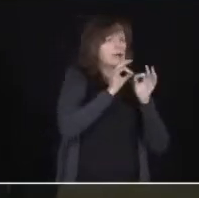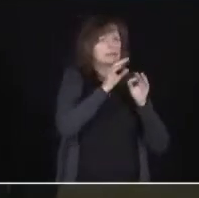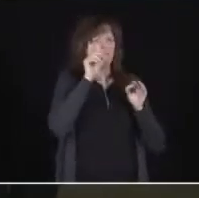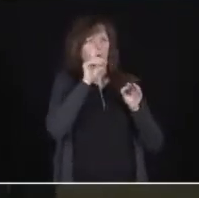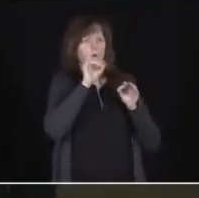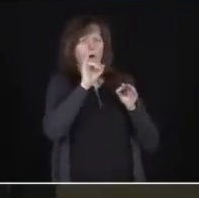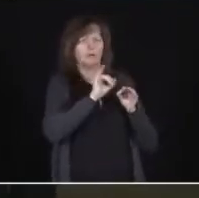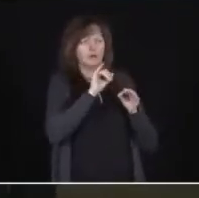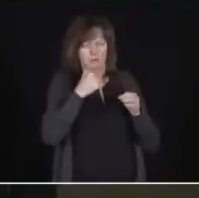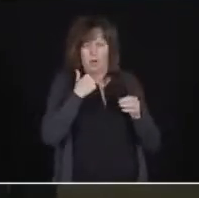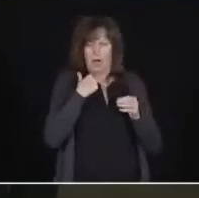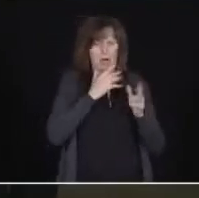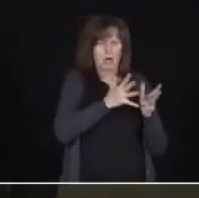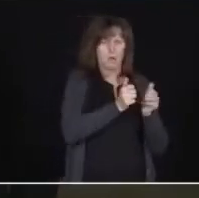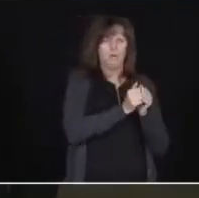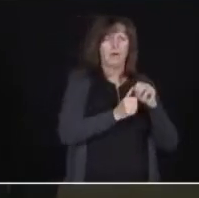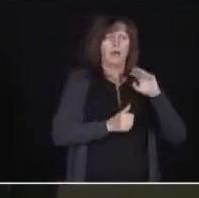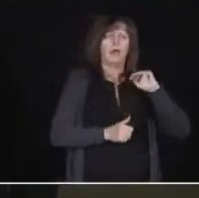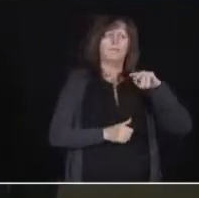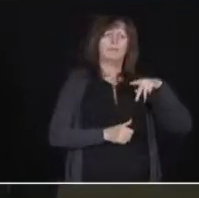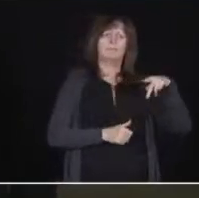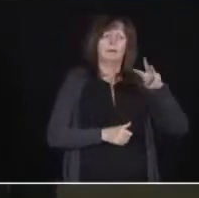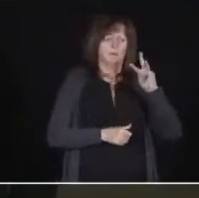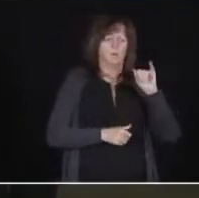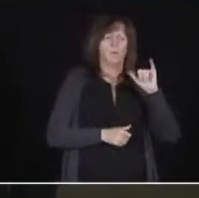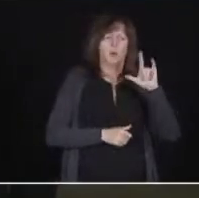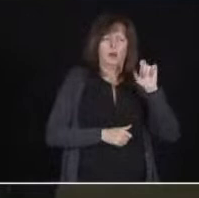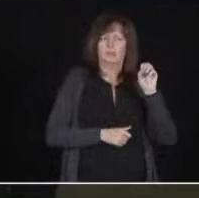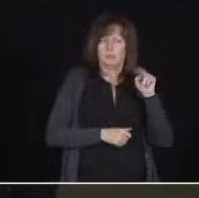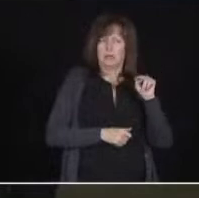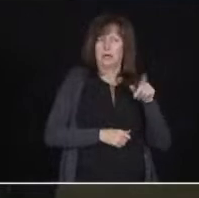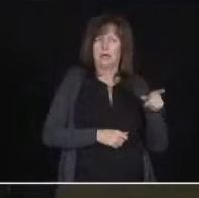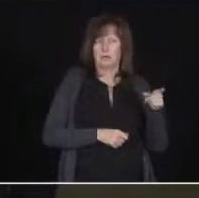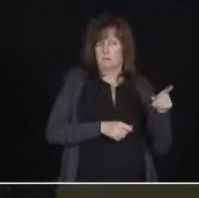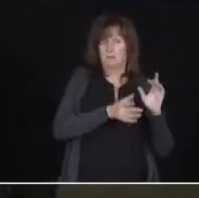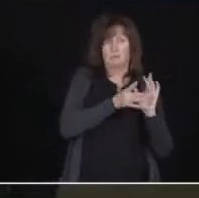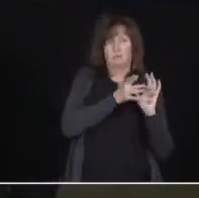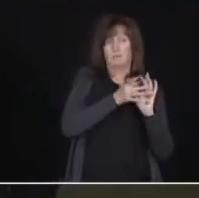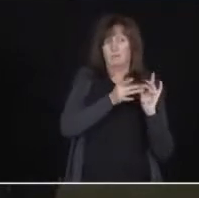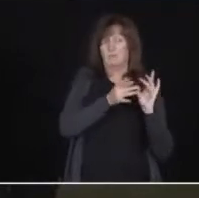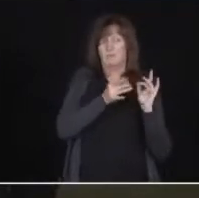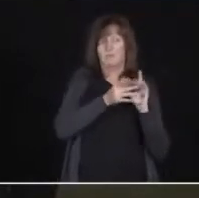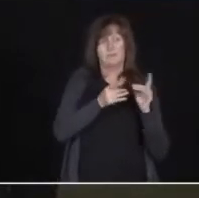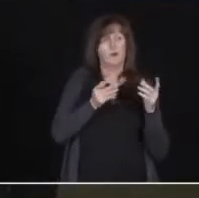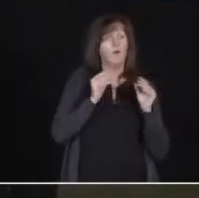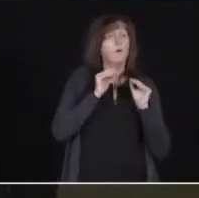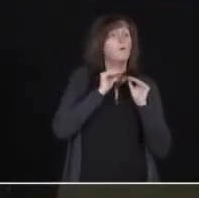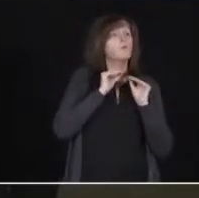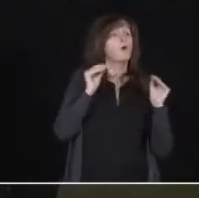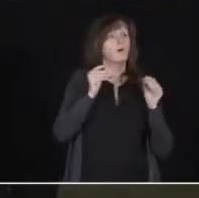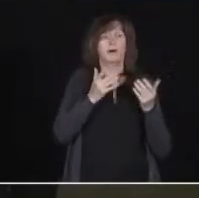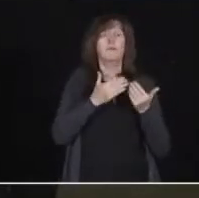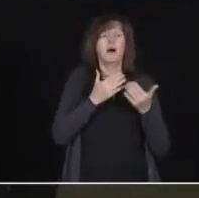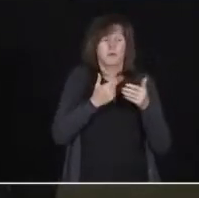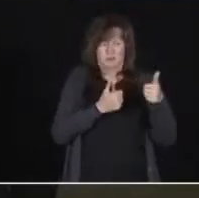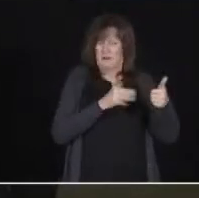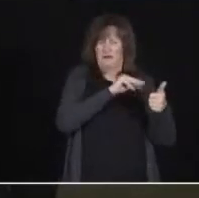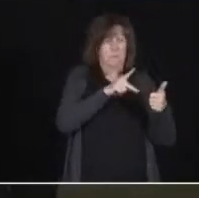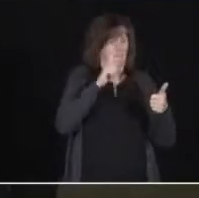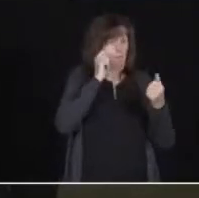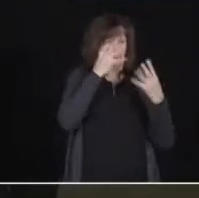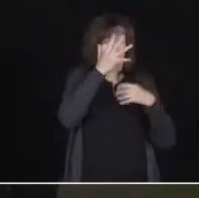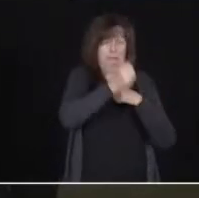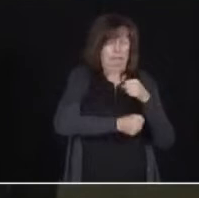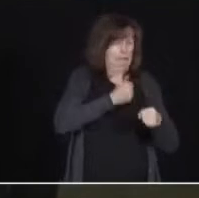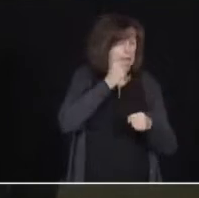the legislature for decades, and he said that no government that he's seen has really had the political will to take on the insurance industry. What are you